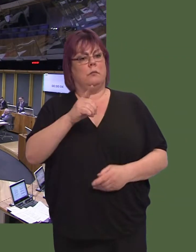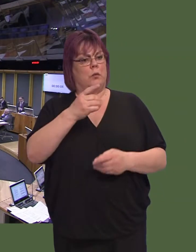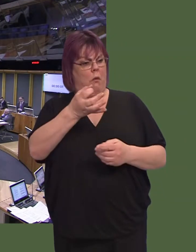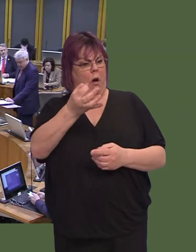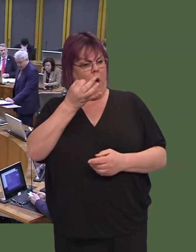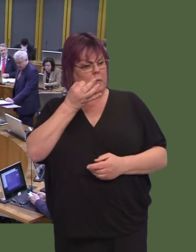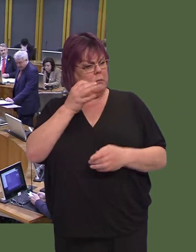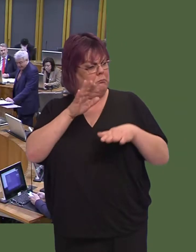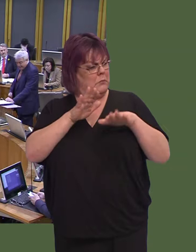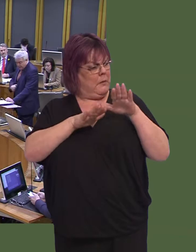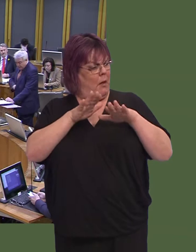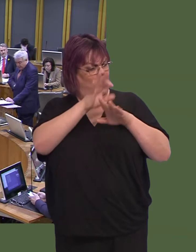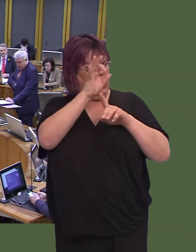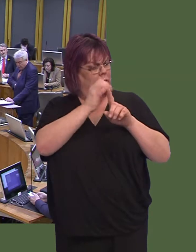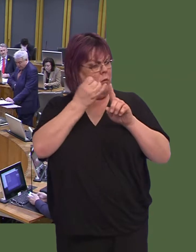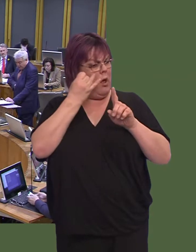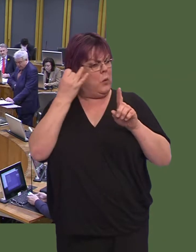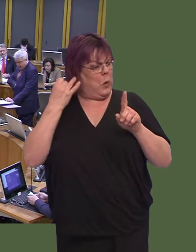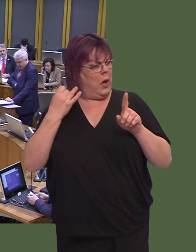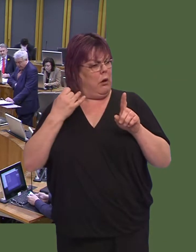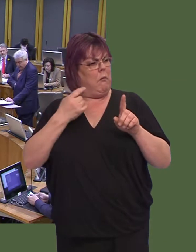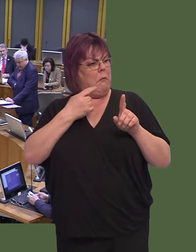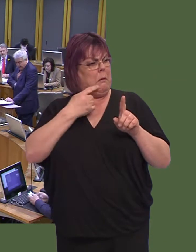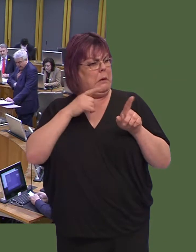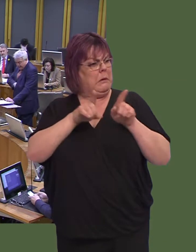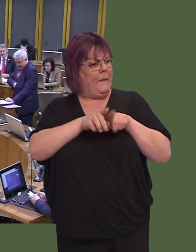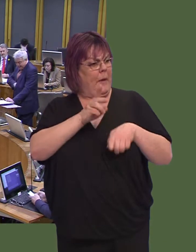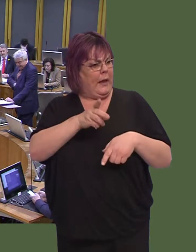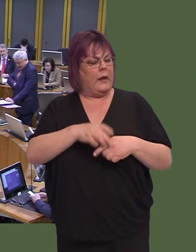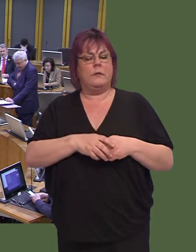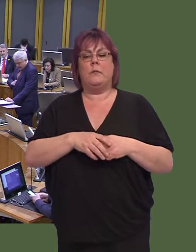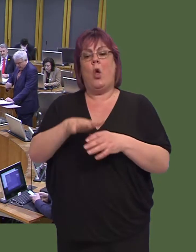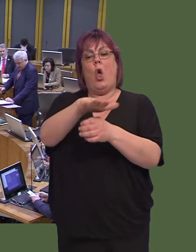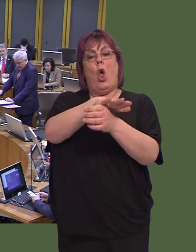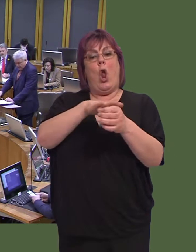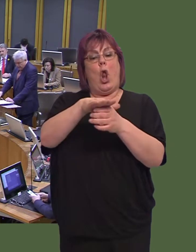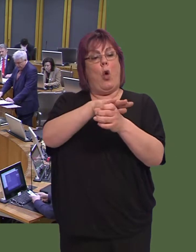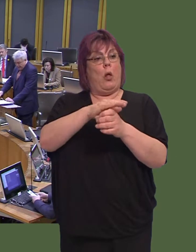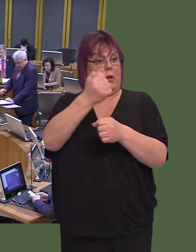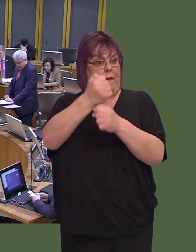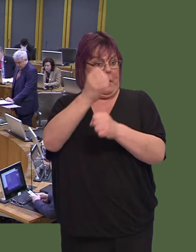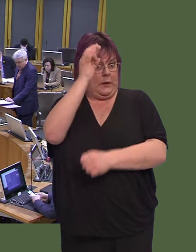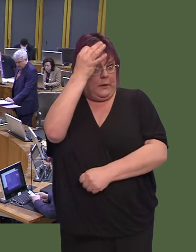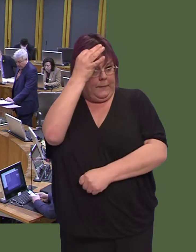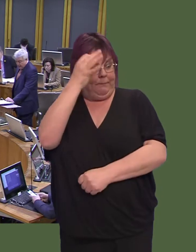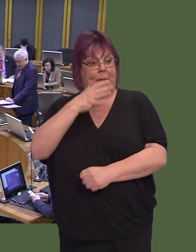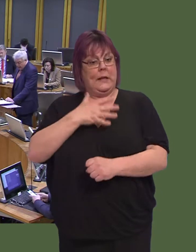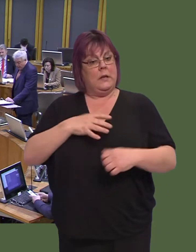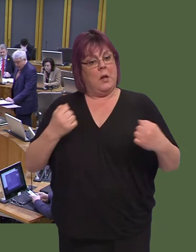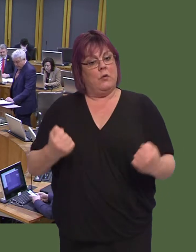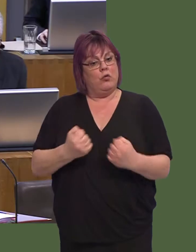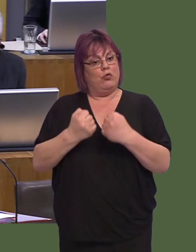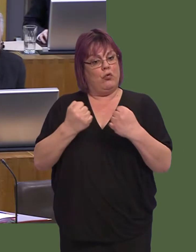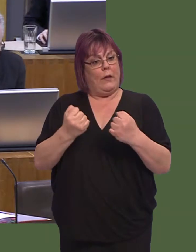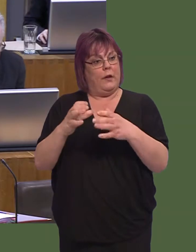the member asked a similar question last week, the approach to strengthening local government is under consideration, and the Cabinet